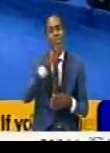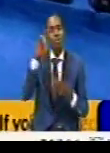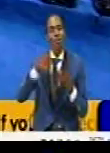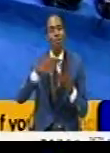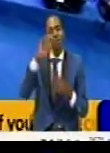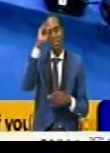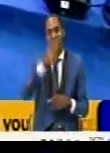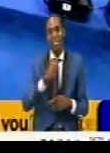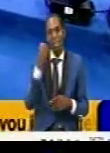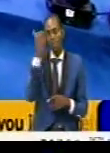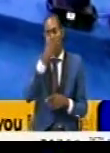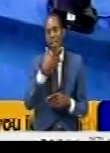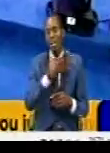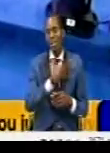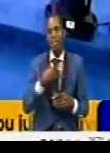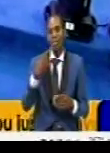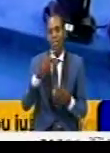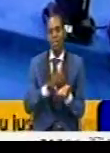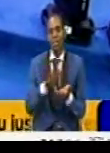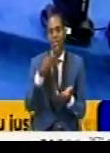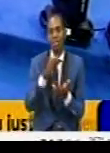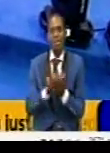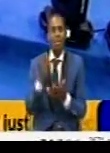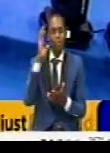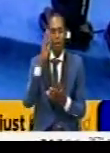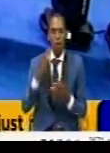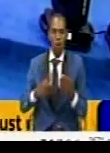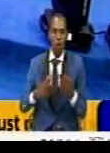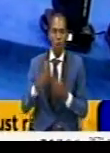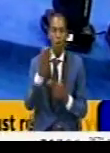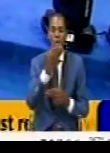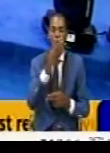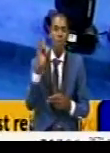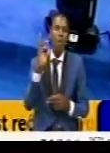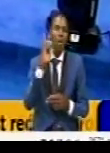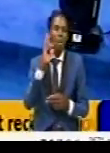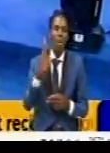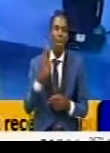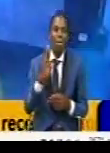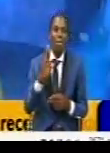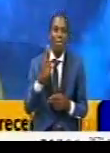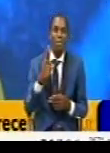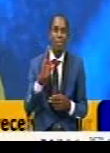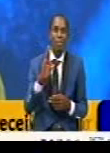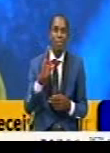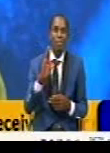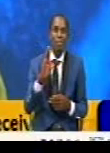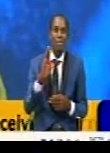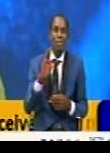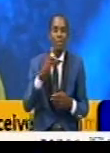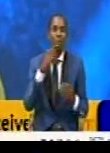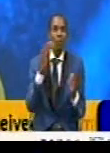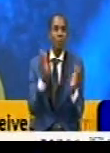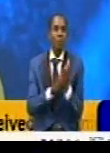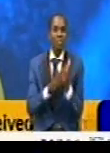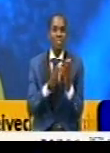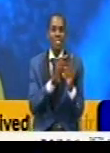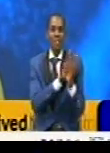went to South Africa. But they said that they will cut off her tongue.